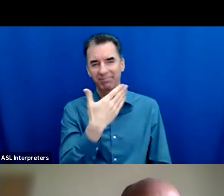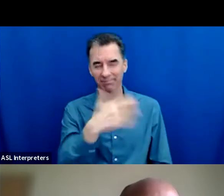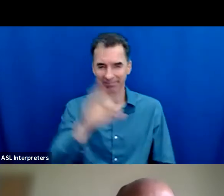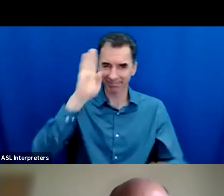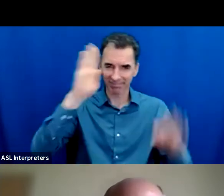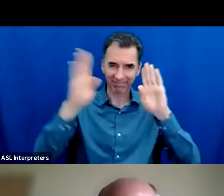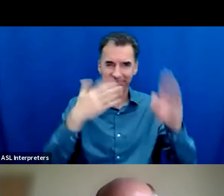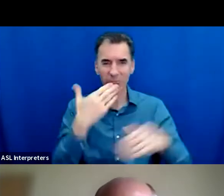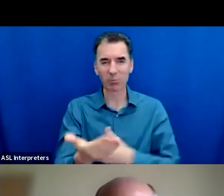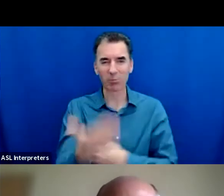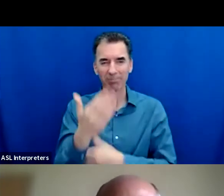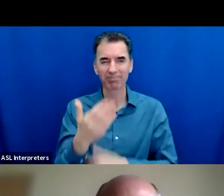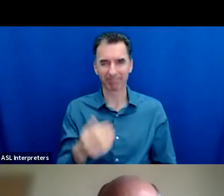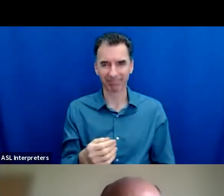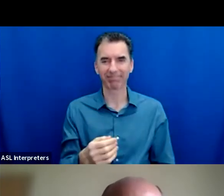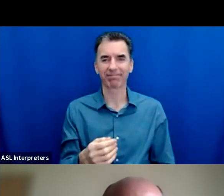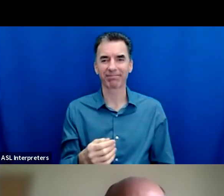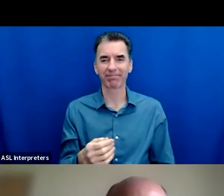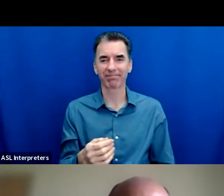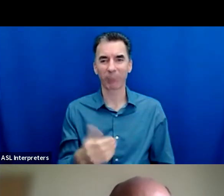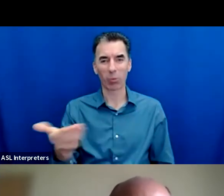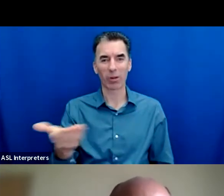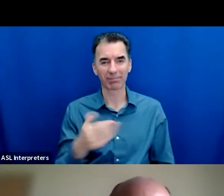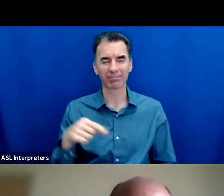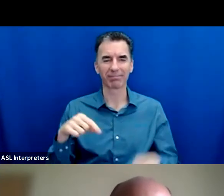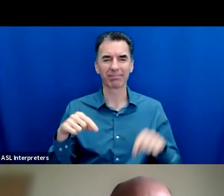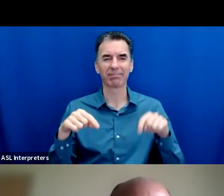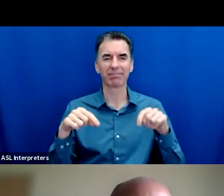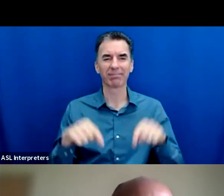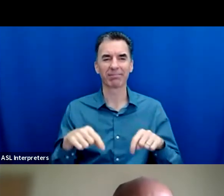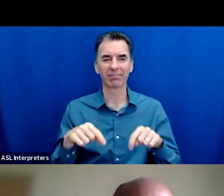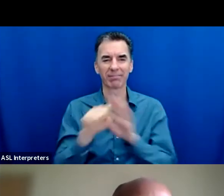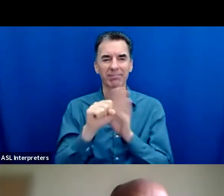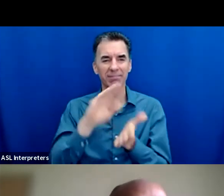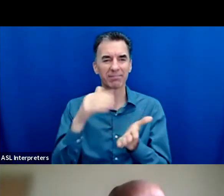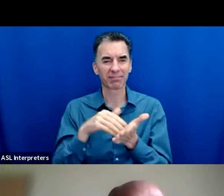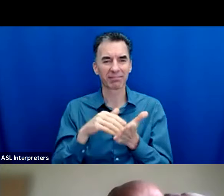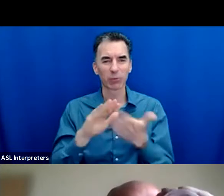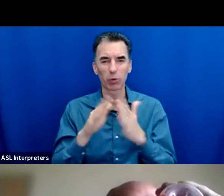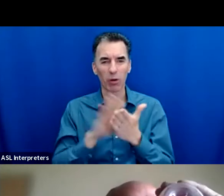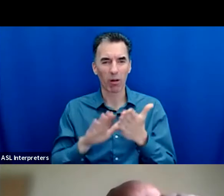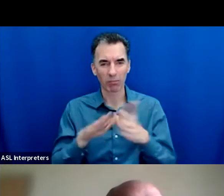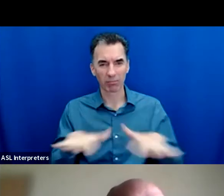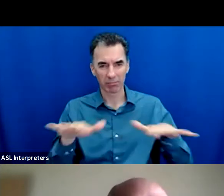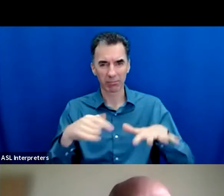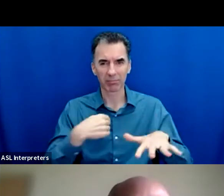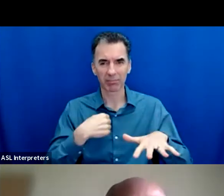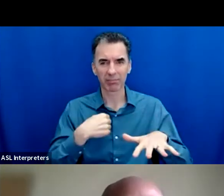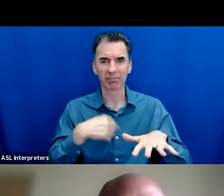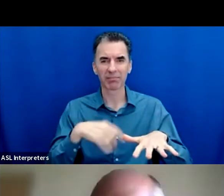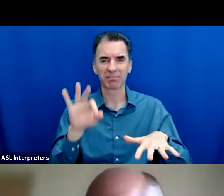Good morning. Thank you all so much. Welcome to State Center Community College District. I am Frances Garza, the benefits